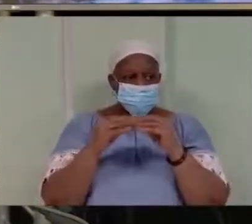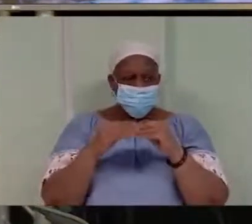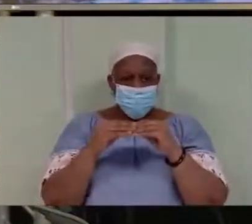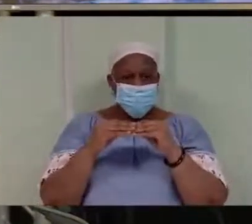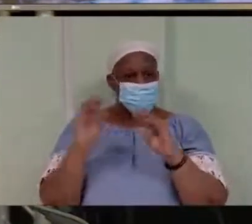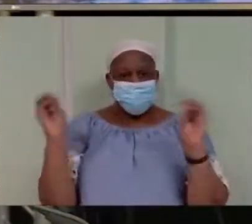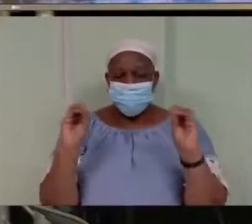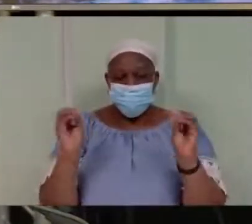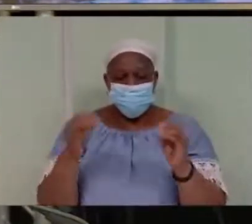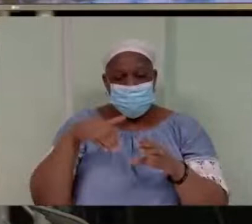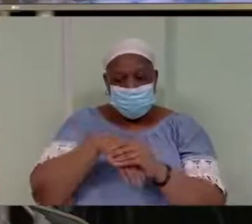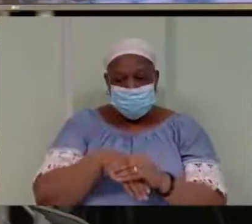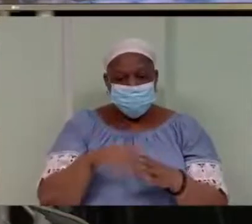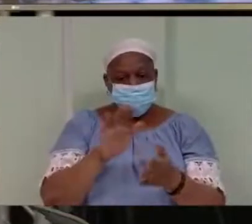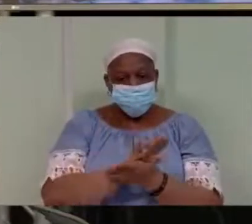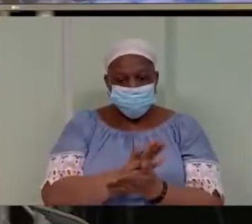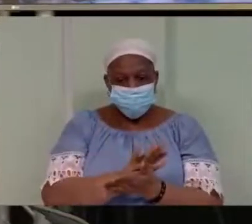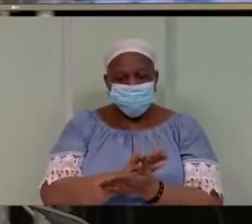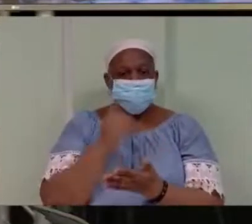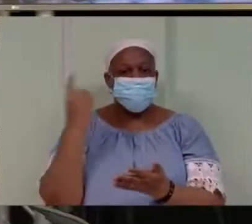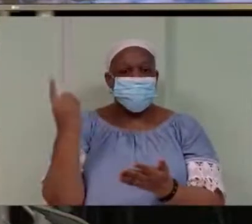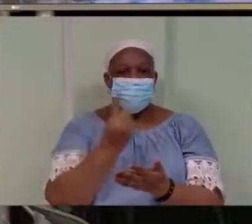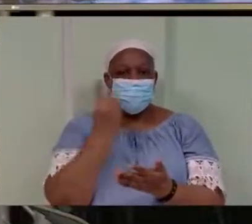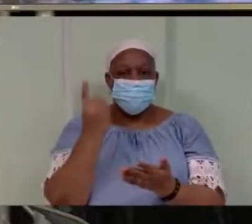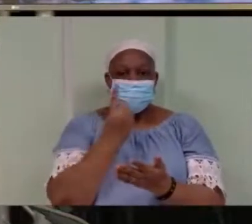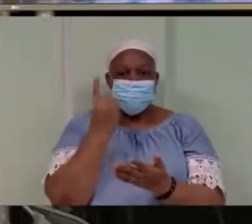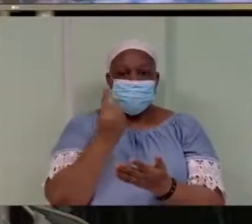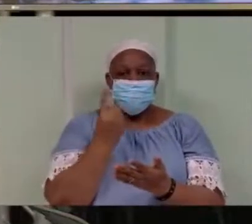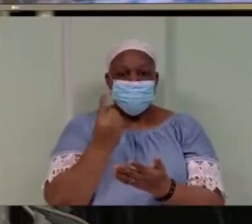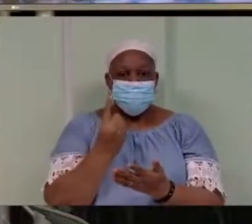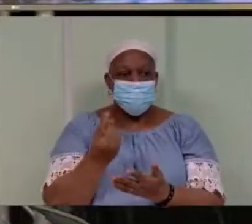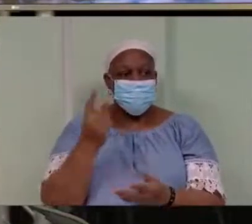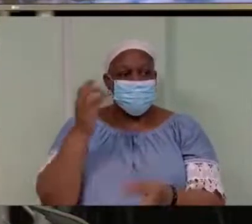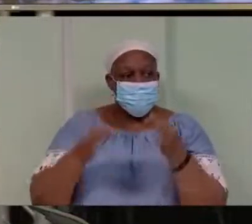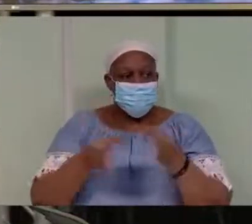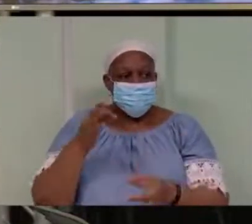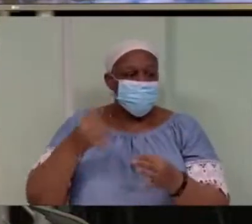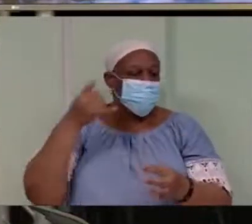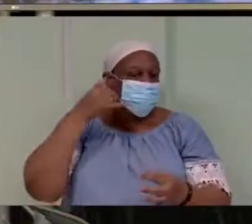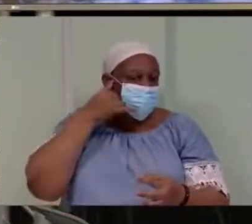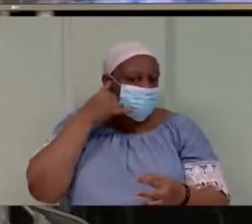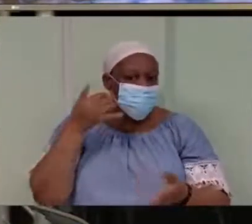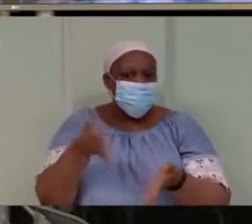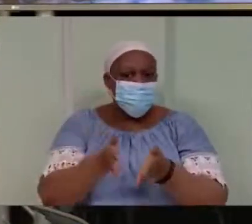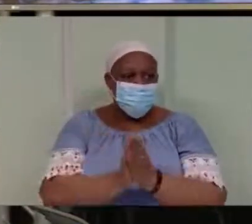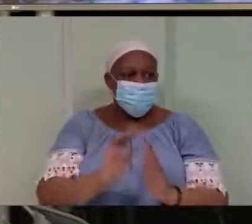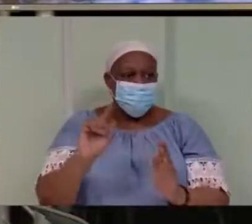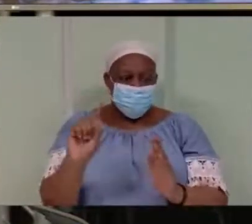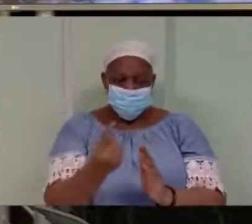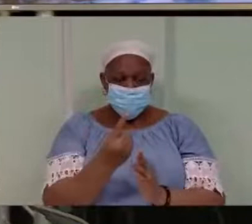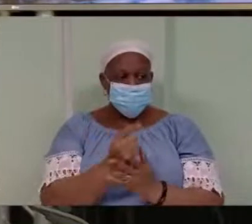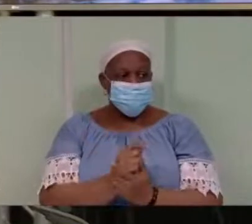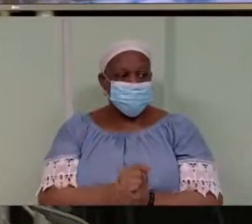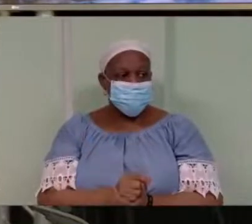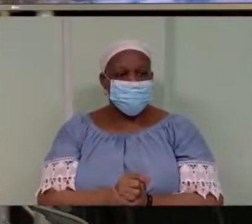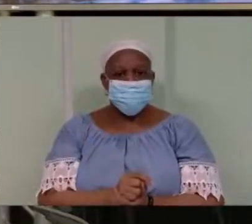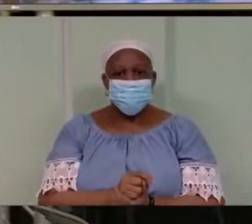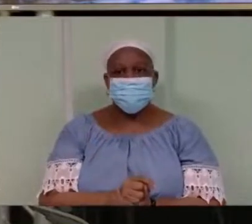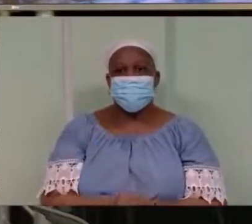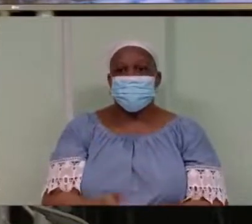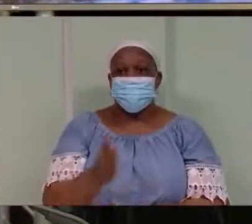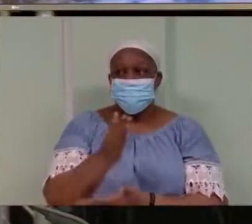electronically or by strict appointments five an on-duty traffic